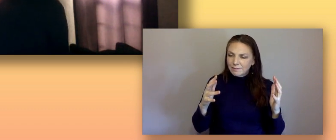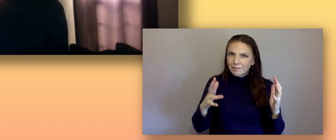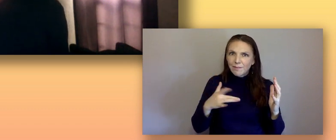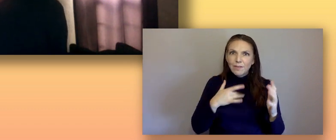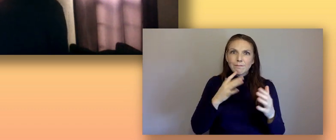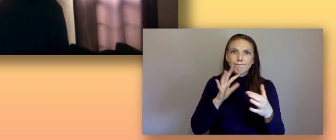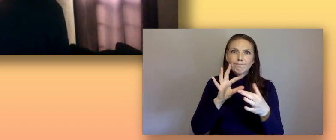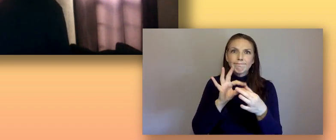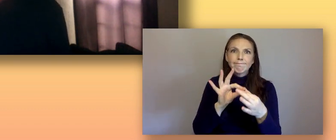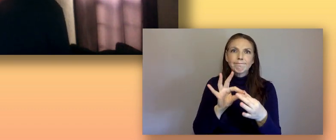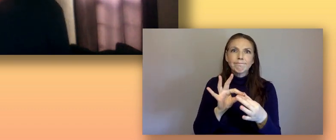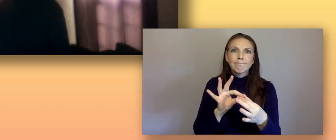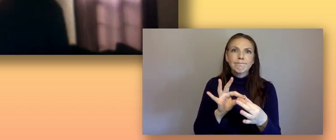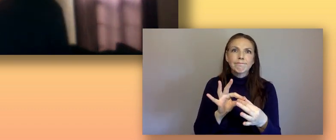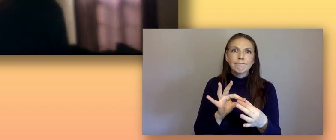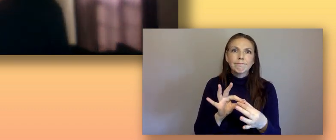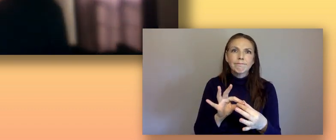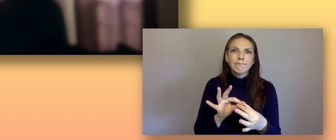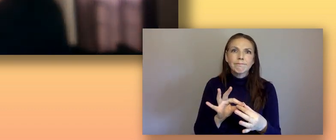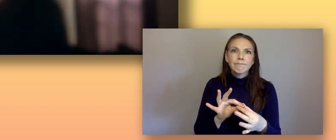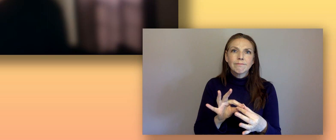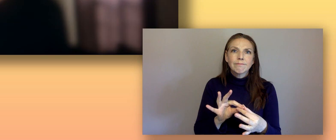of being seen.